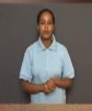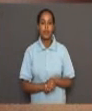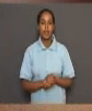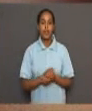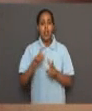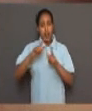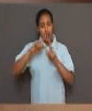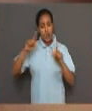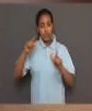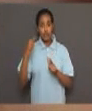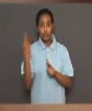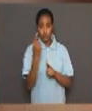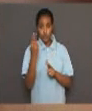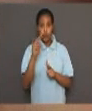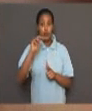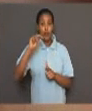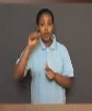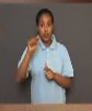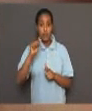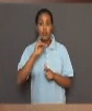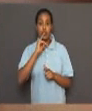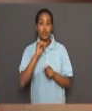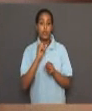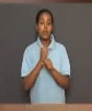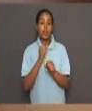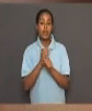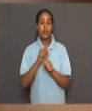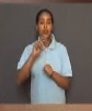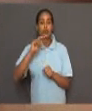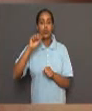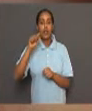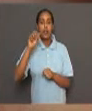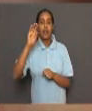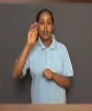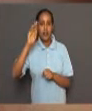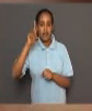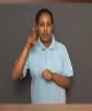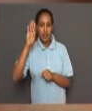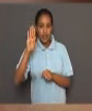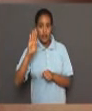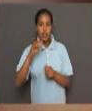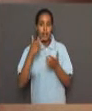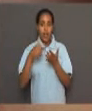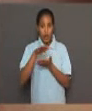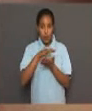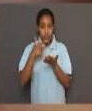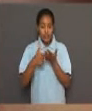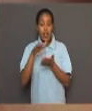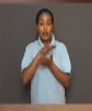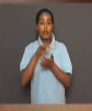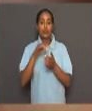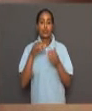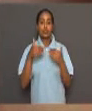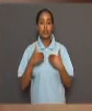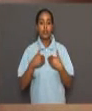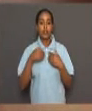The largest use of sodium is to make a sodium-lead alloy. This alloy is needed to